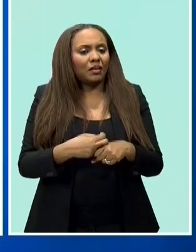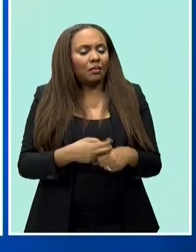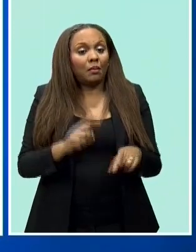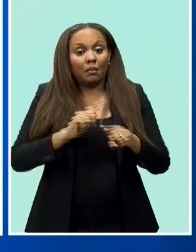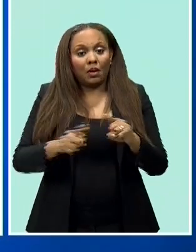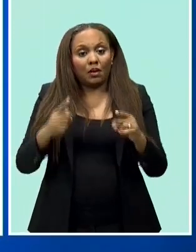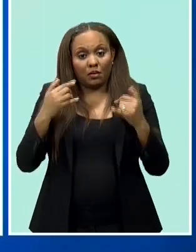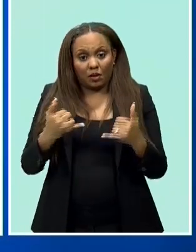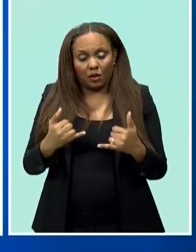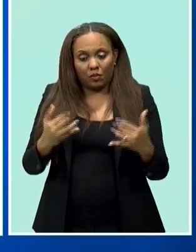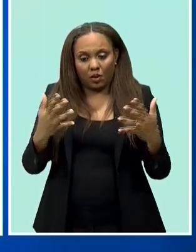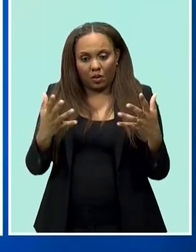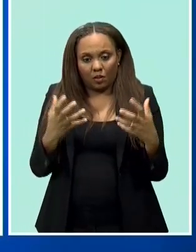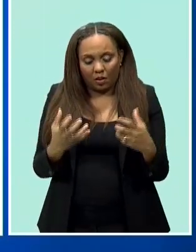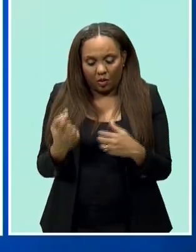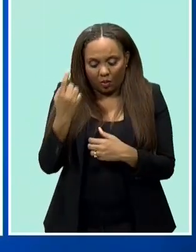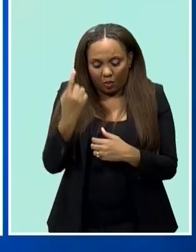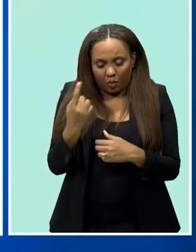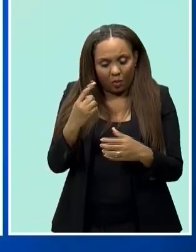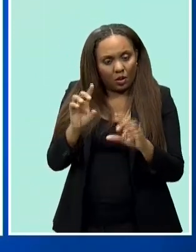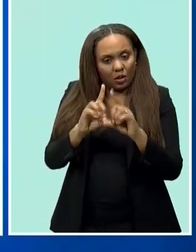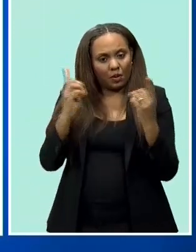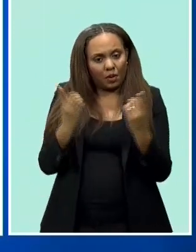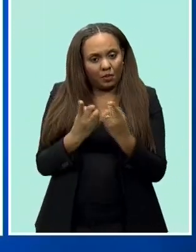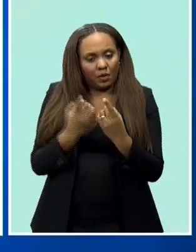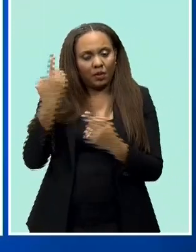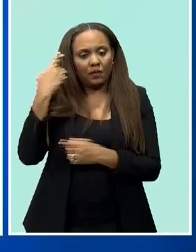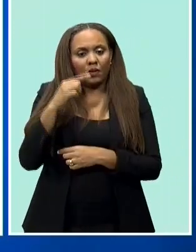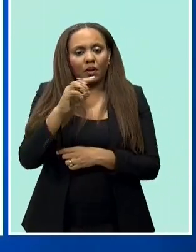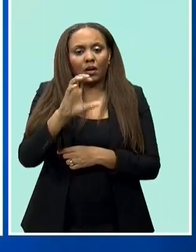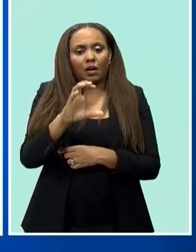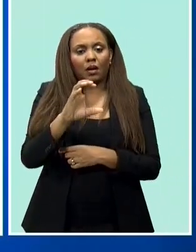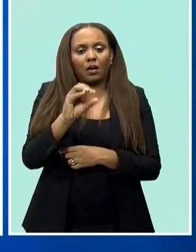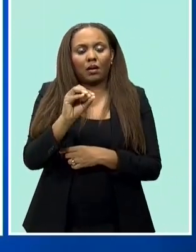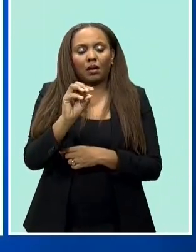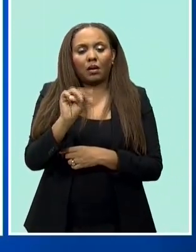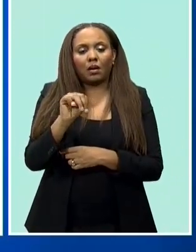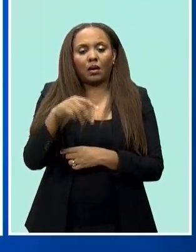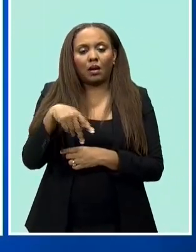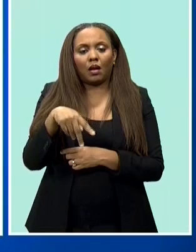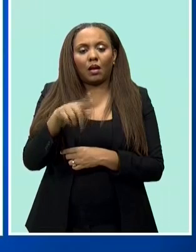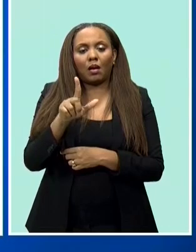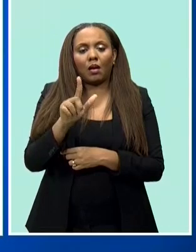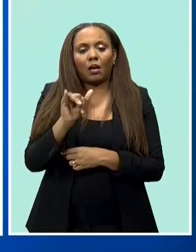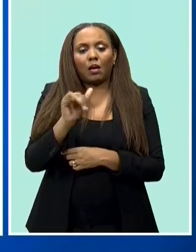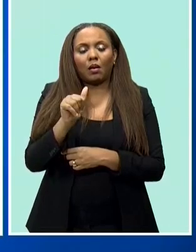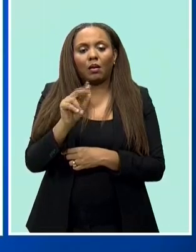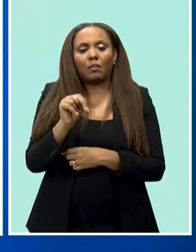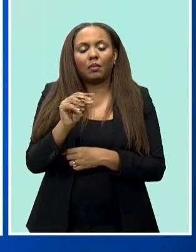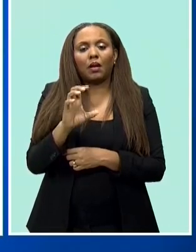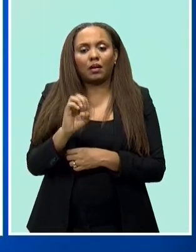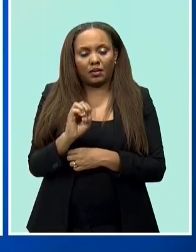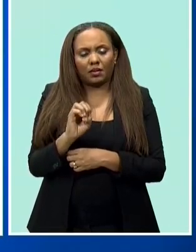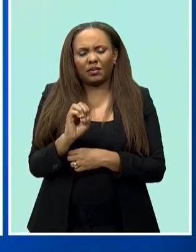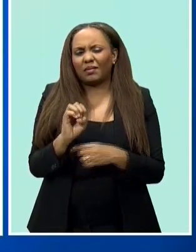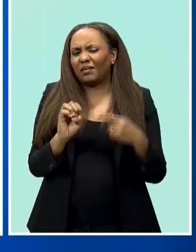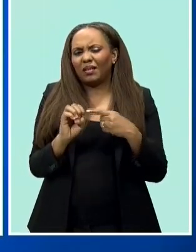is to create one compliance department, because that's the change. You know, the world didn't understand what compliance was before. It's the fastest